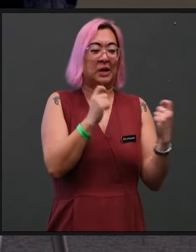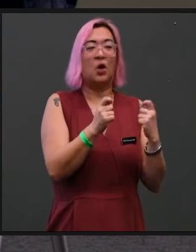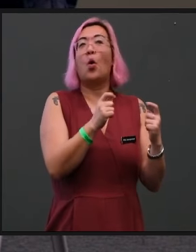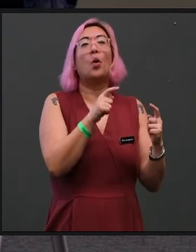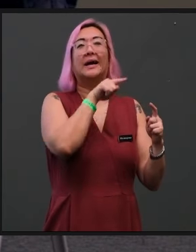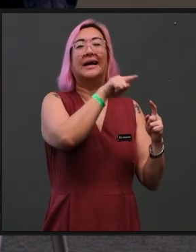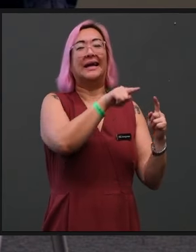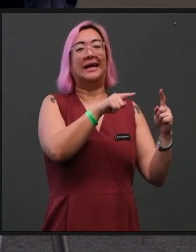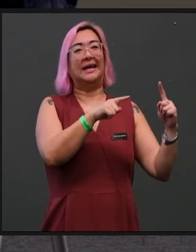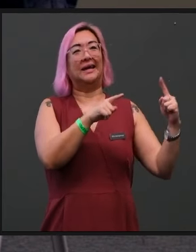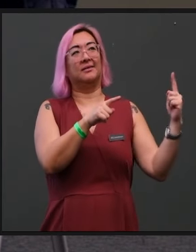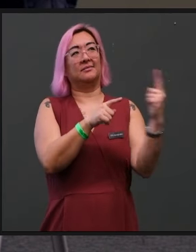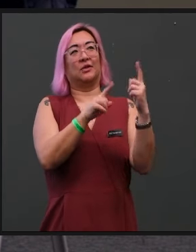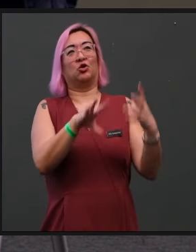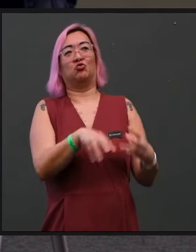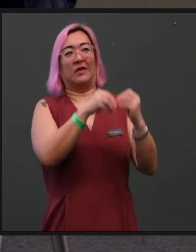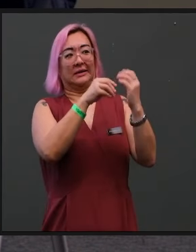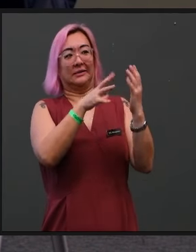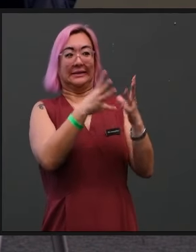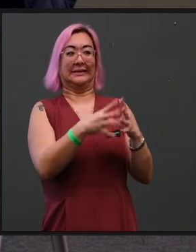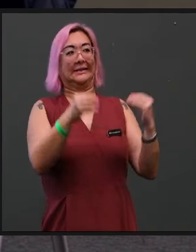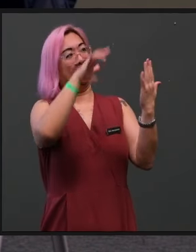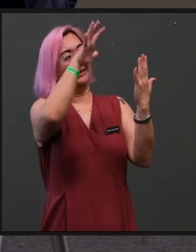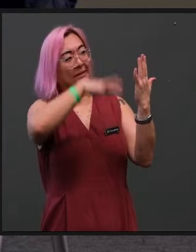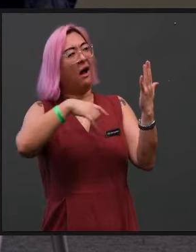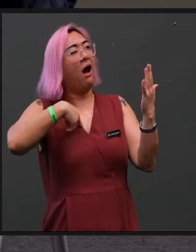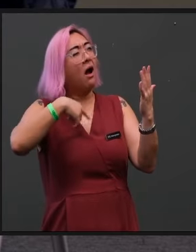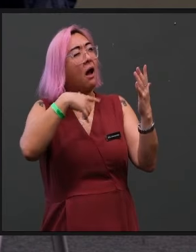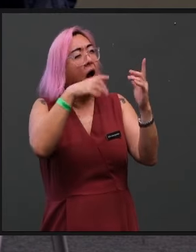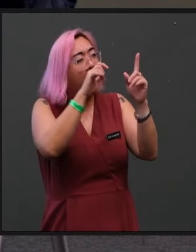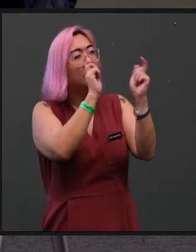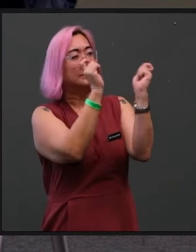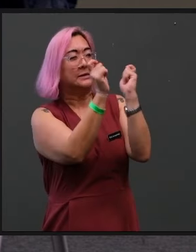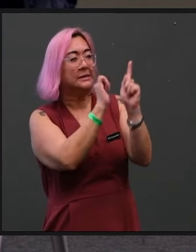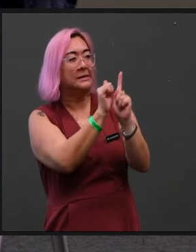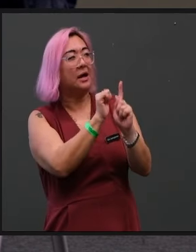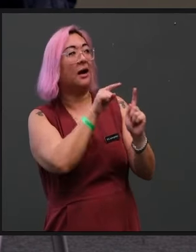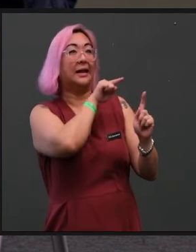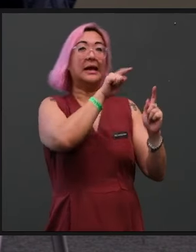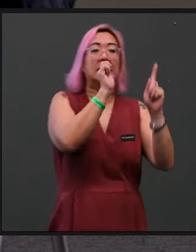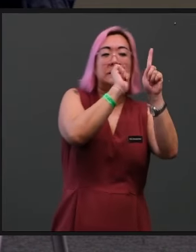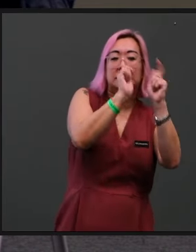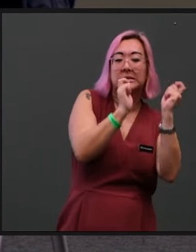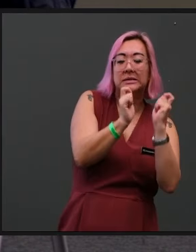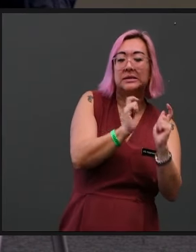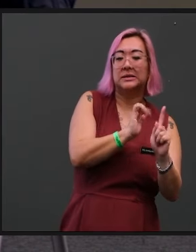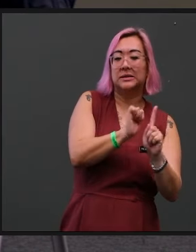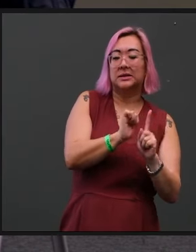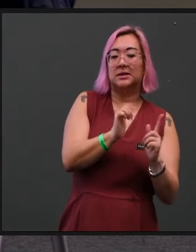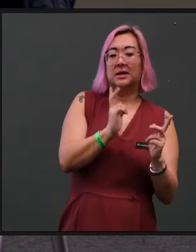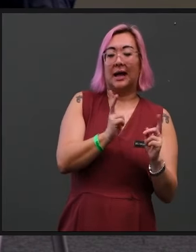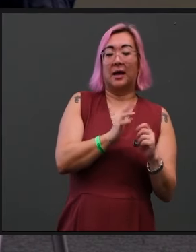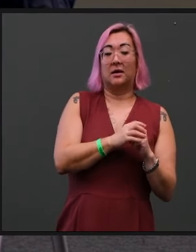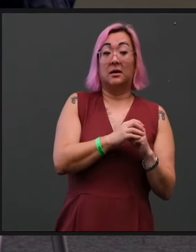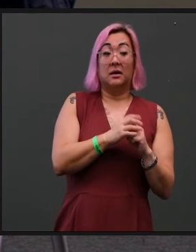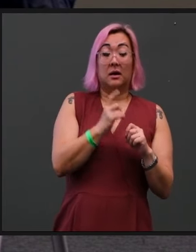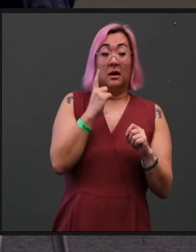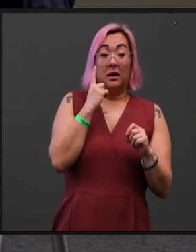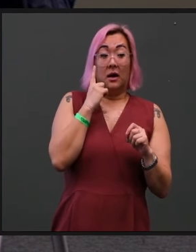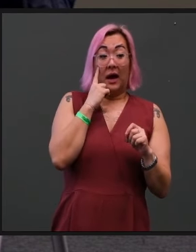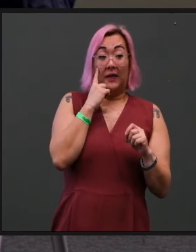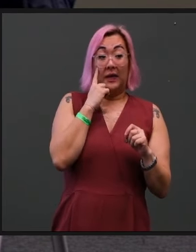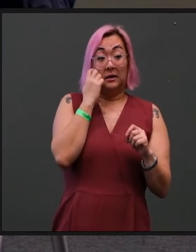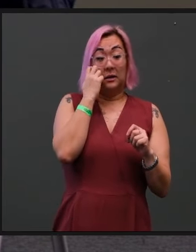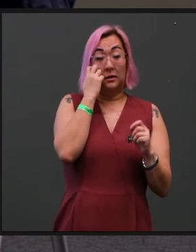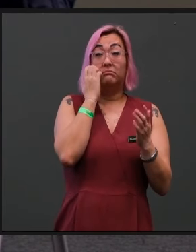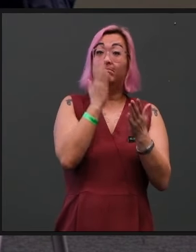then I go in and make some changes and tweaks, and then he does his tweaks. And it was a really nice way of working. I think it really helps to have someone